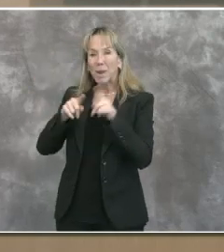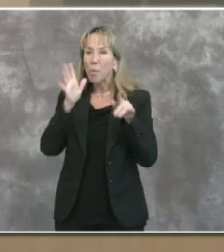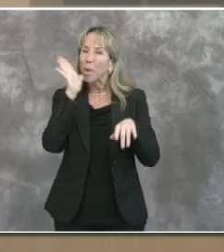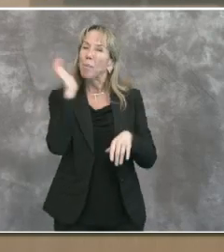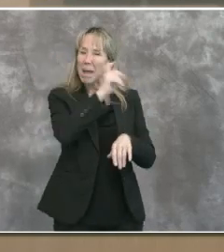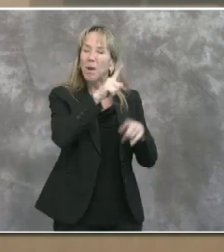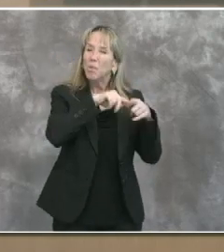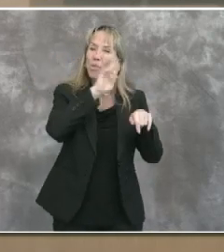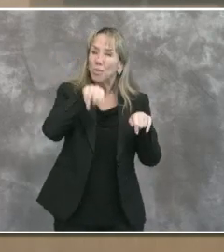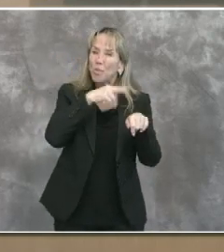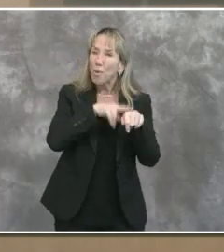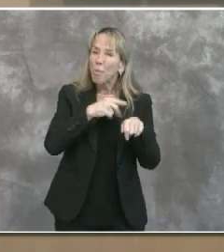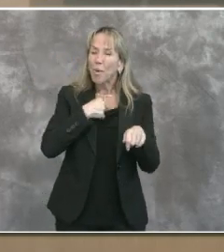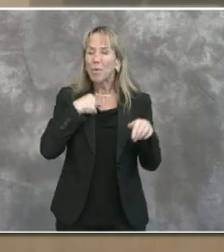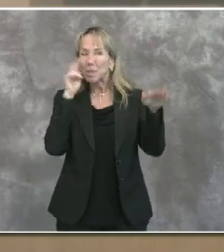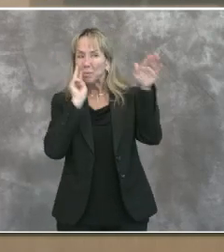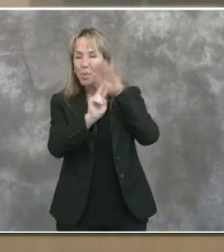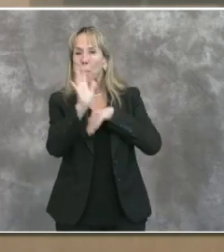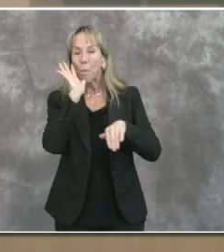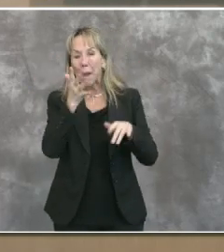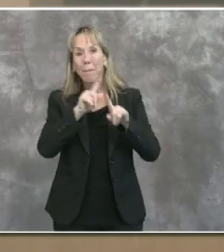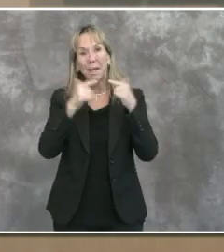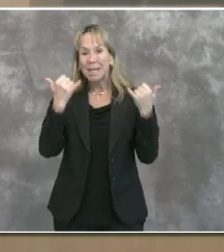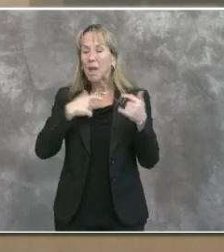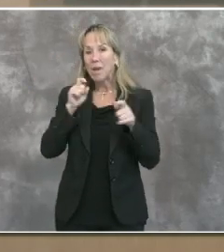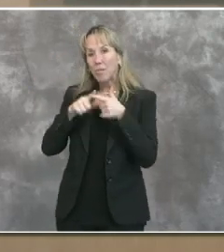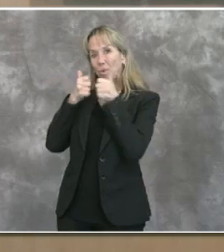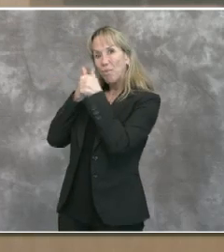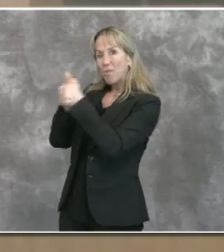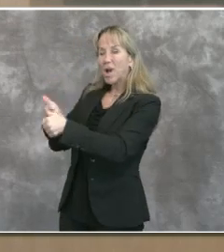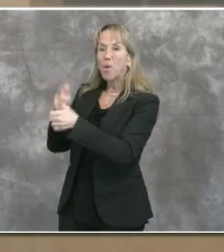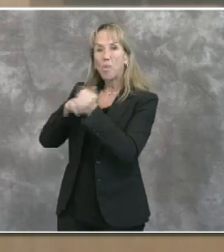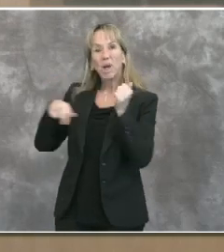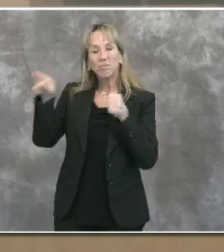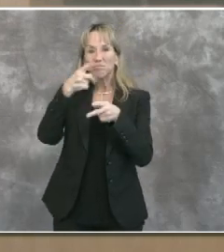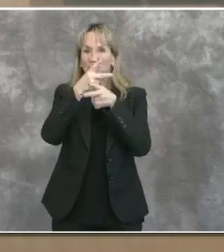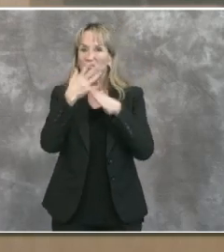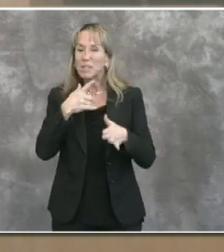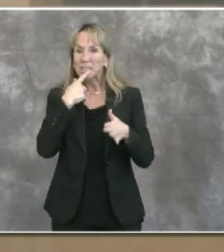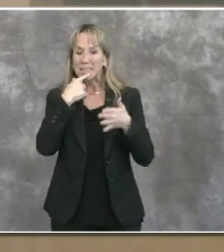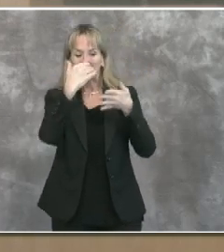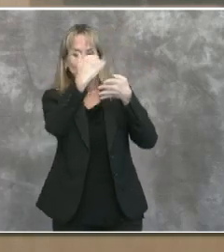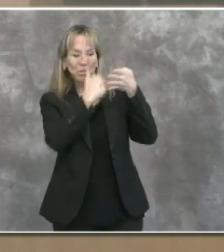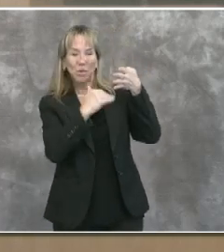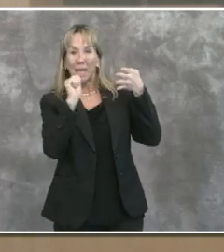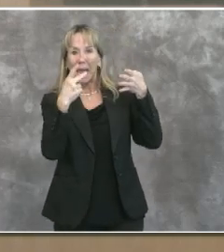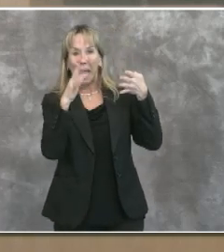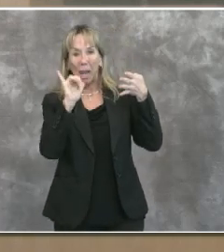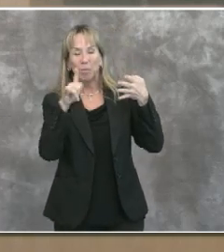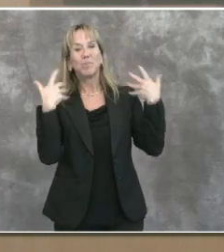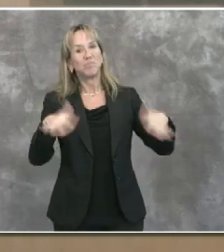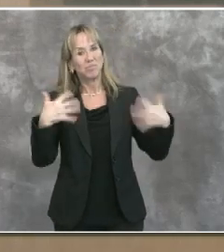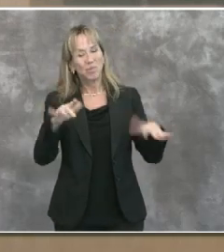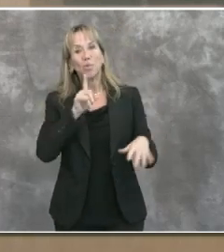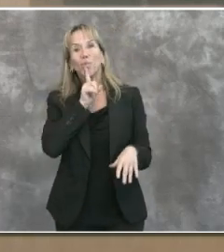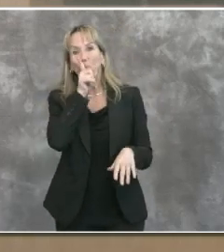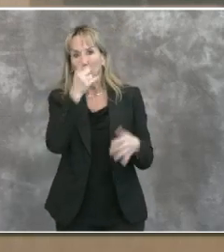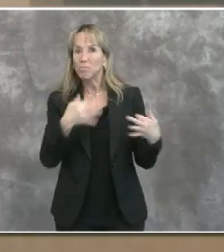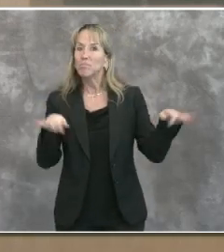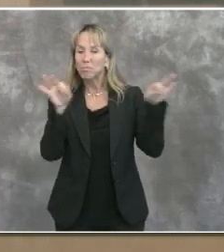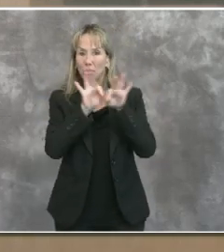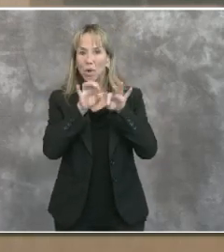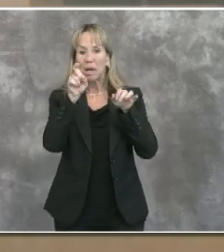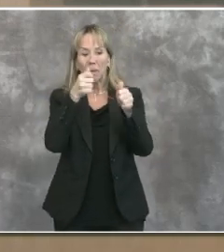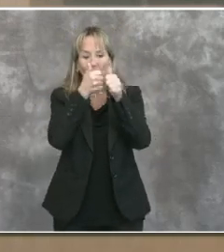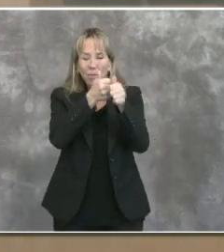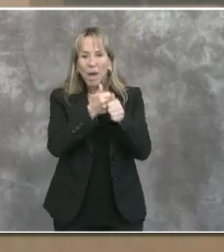going to take time, and to heed the advice of the supervisors that the month of April is just so crucial, and we just need to follow these very